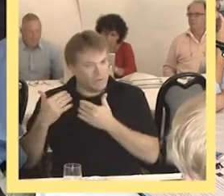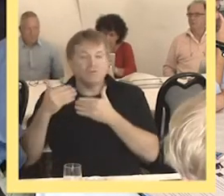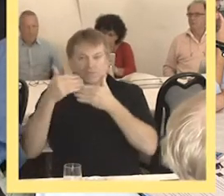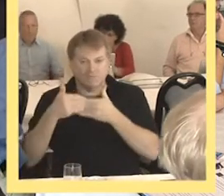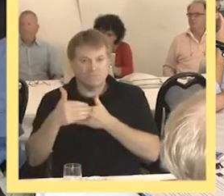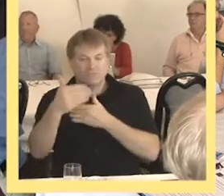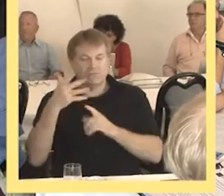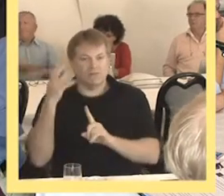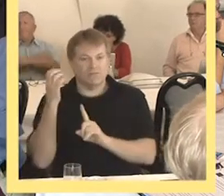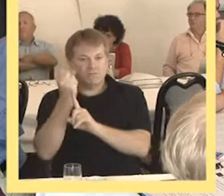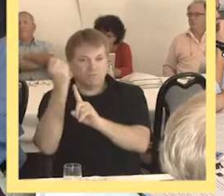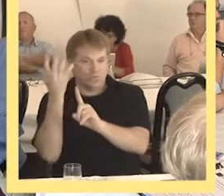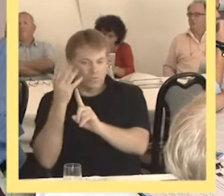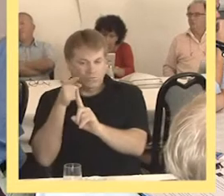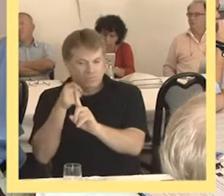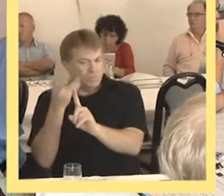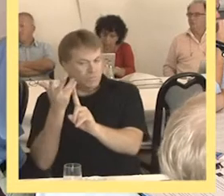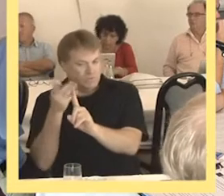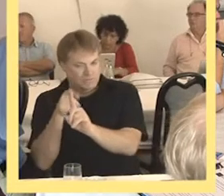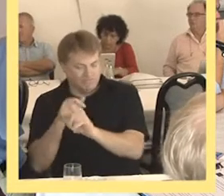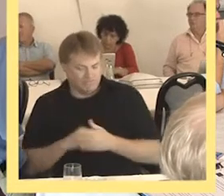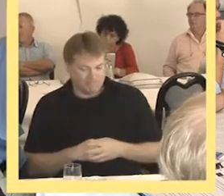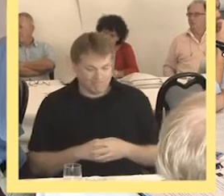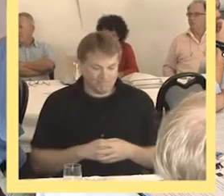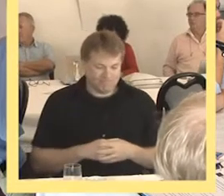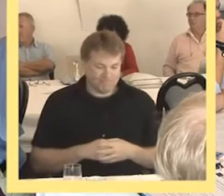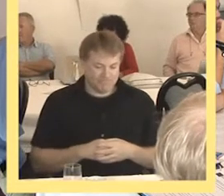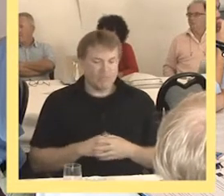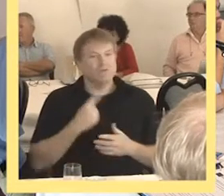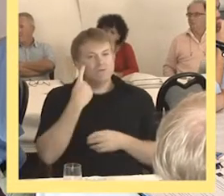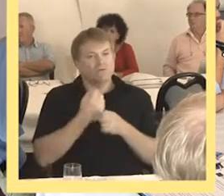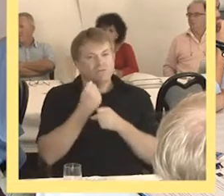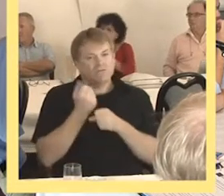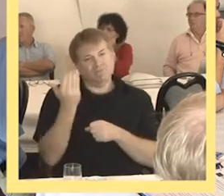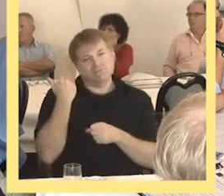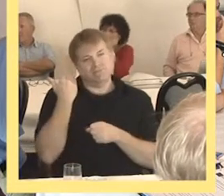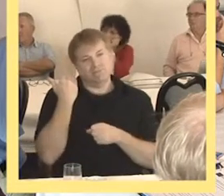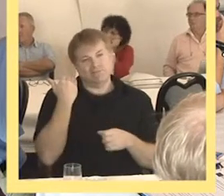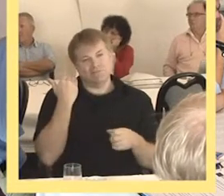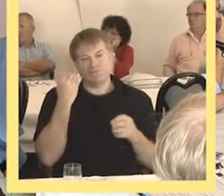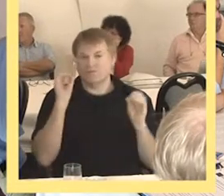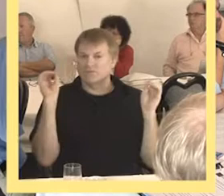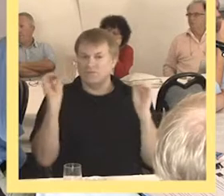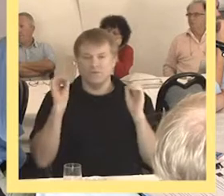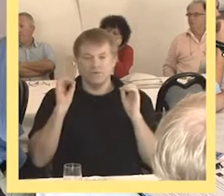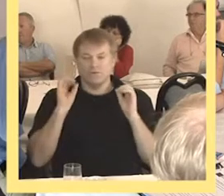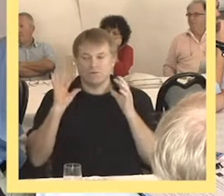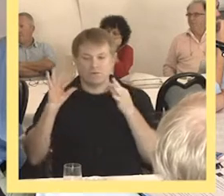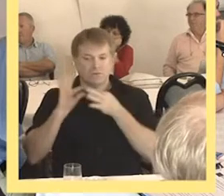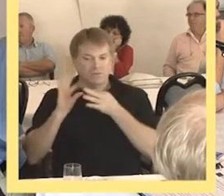is. What we have done in a situation 1 year ago is actually with no contact and